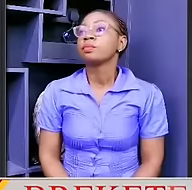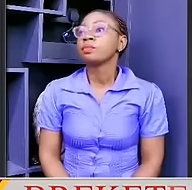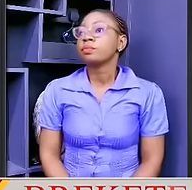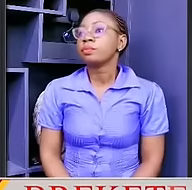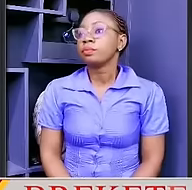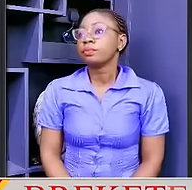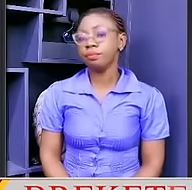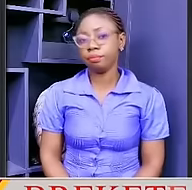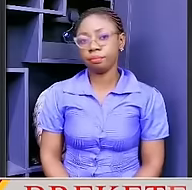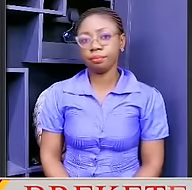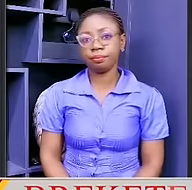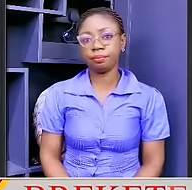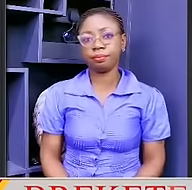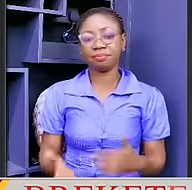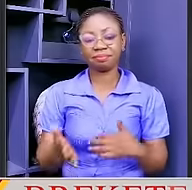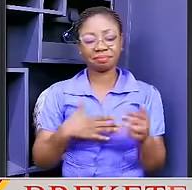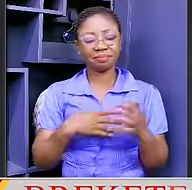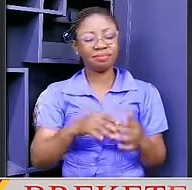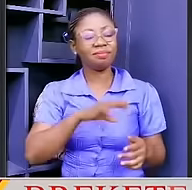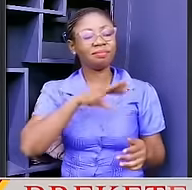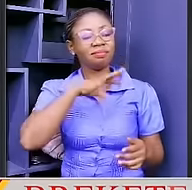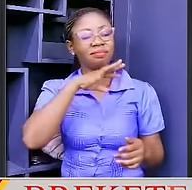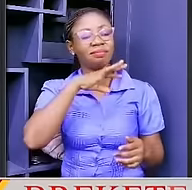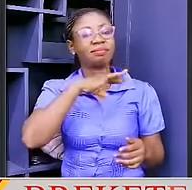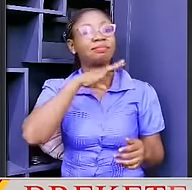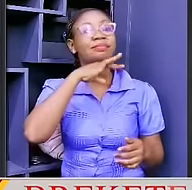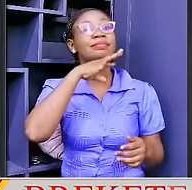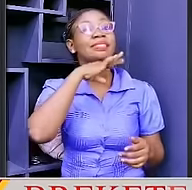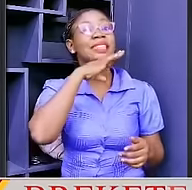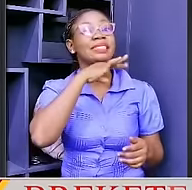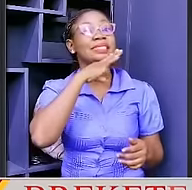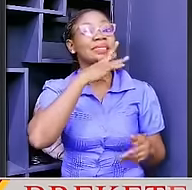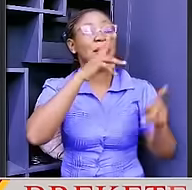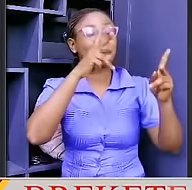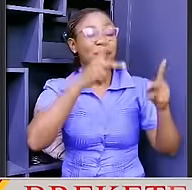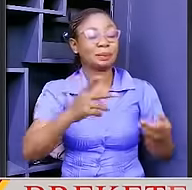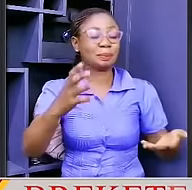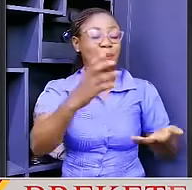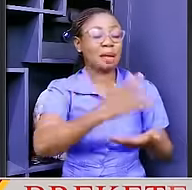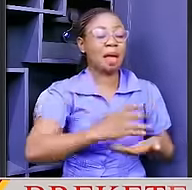Even a dustbin, person they park for you for 13 years.